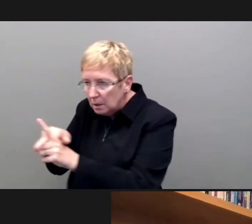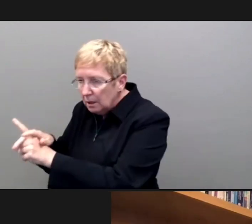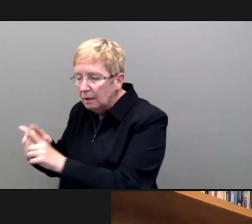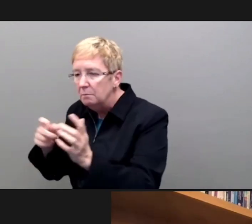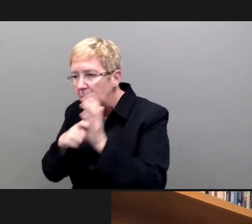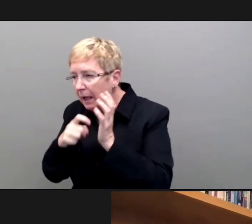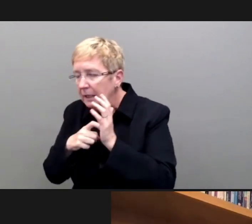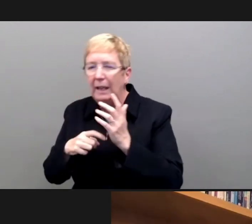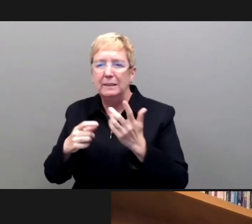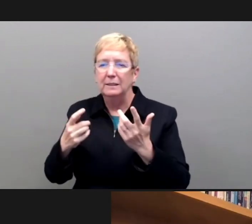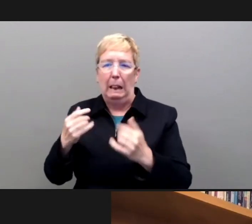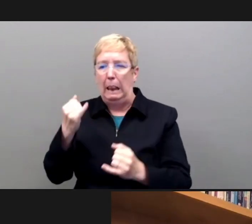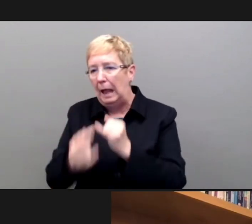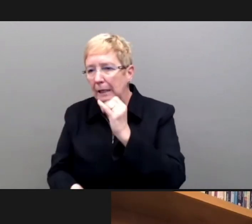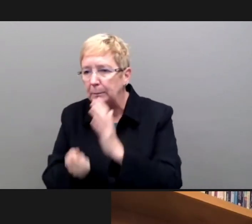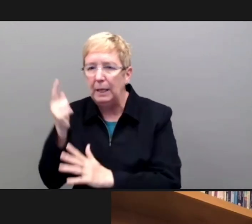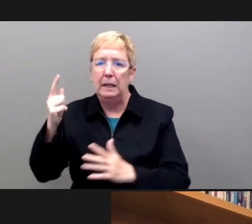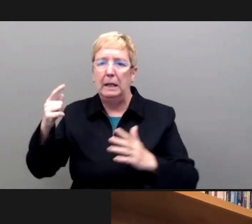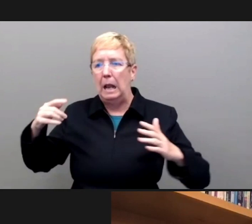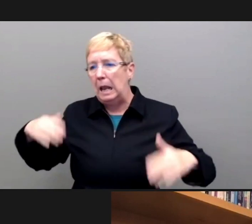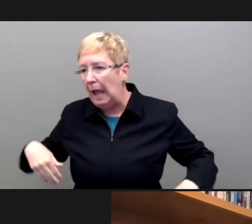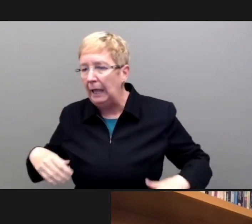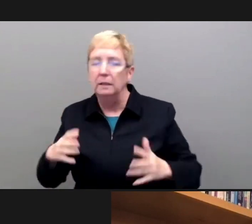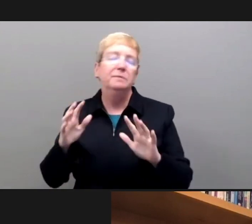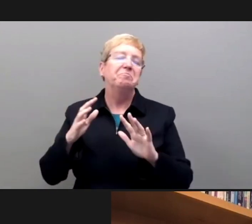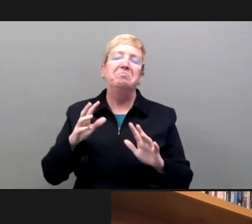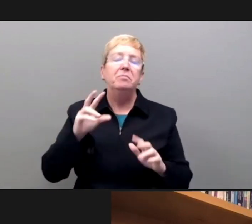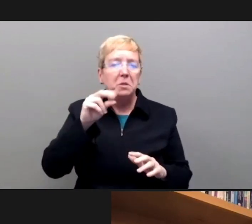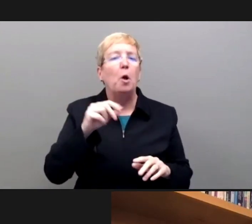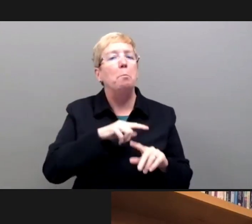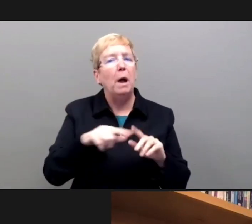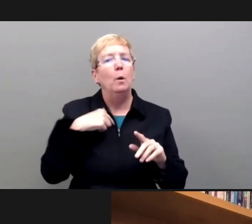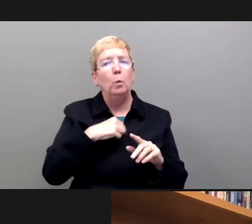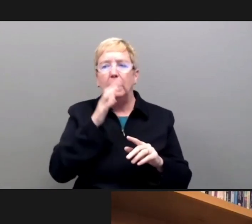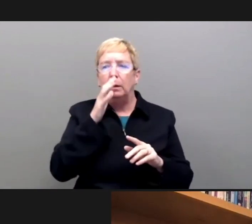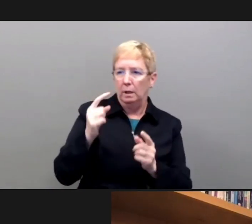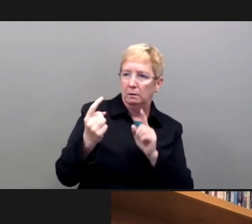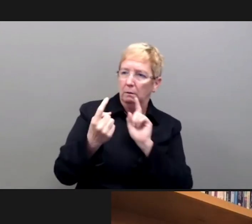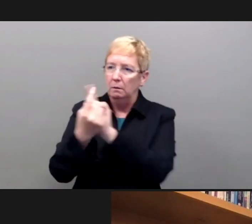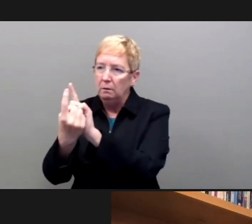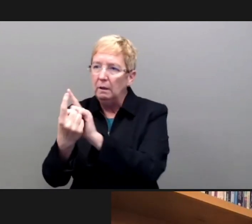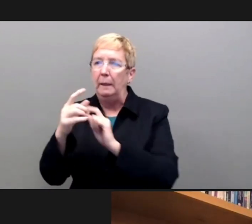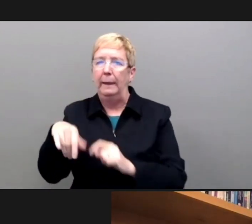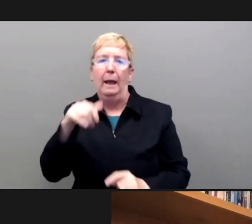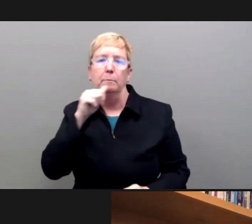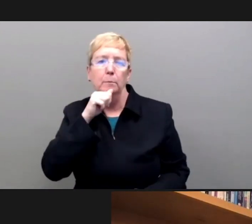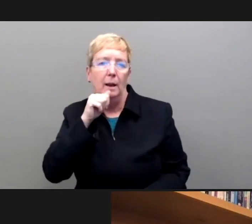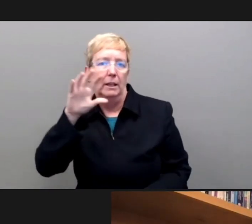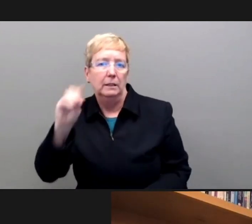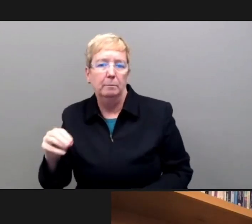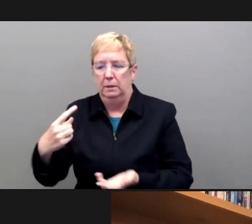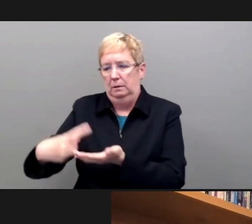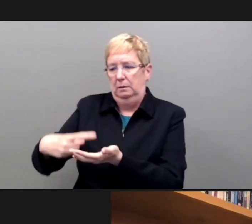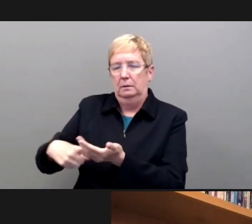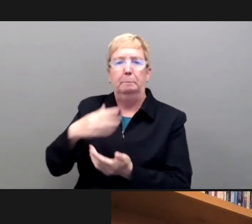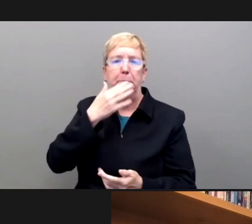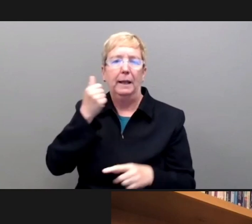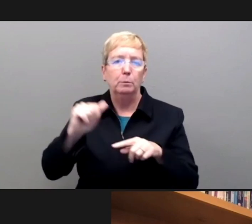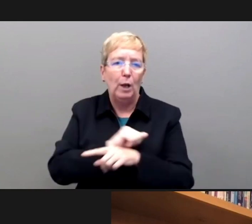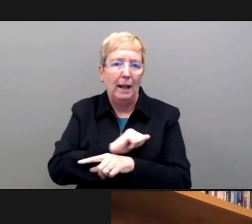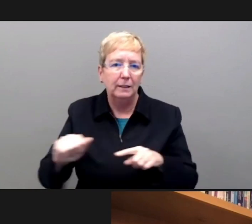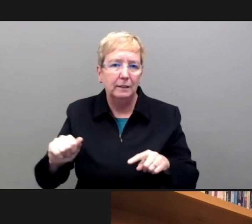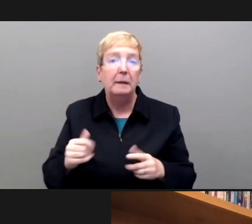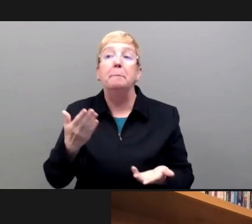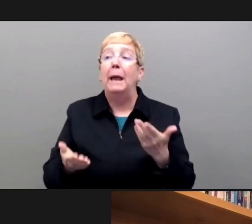too late to apply. But we can talk to that private vendor about best practices and even maybe provide PPE to